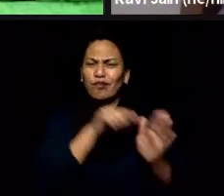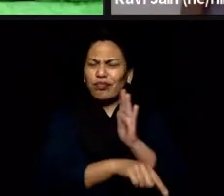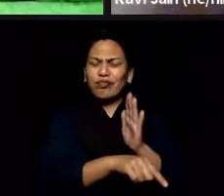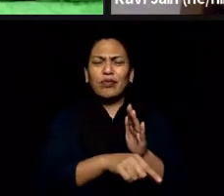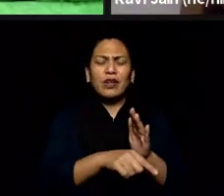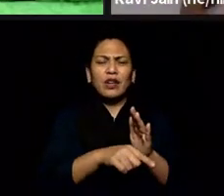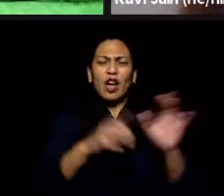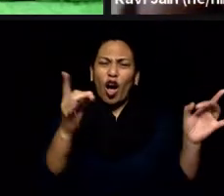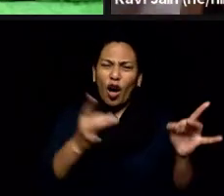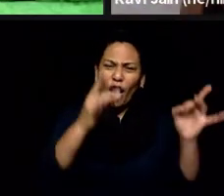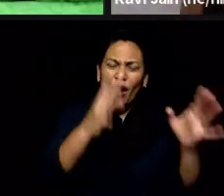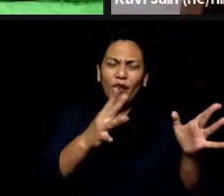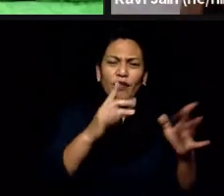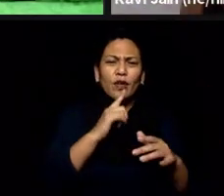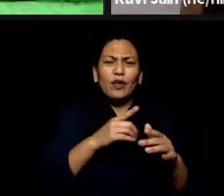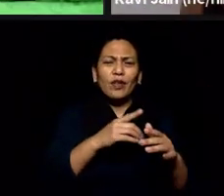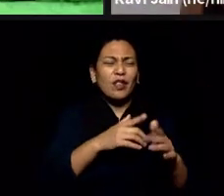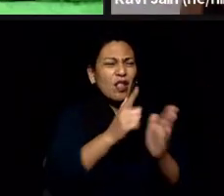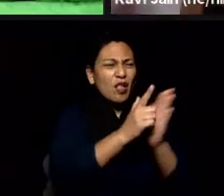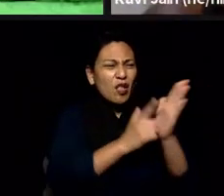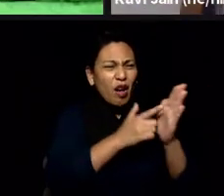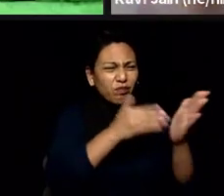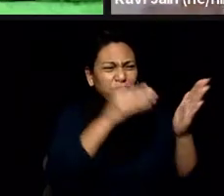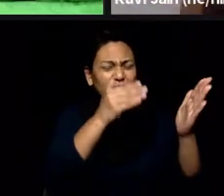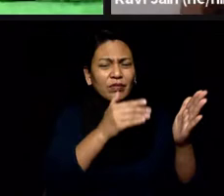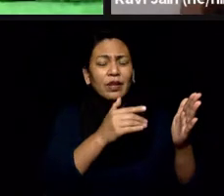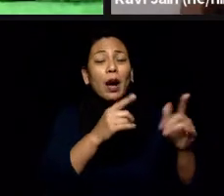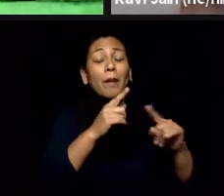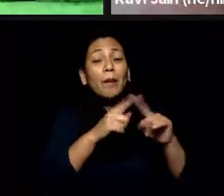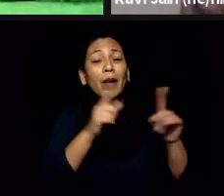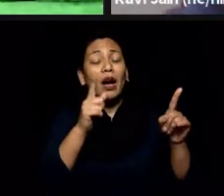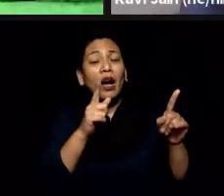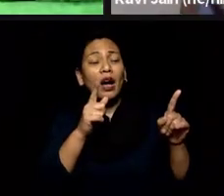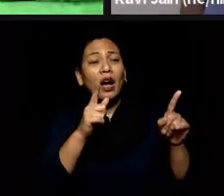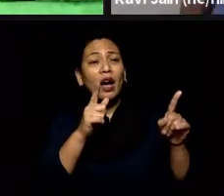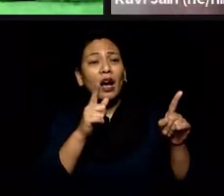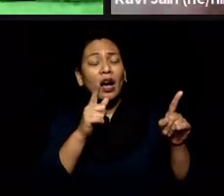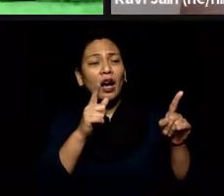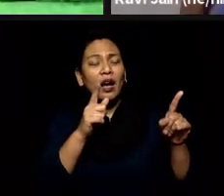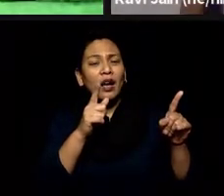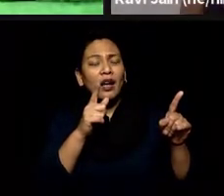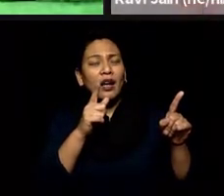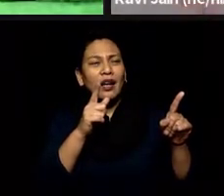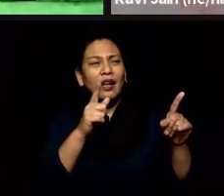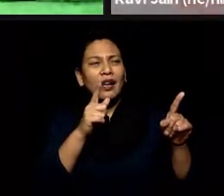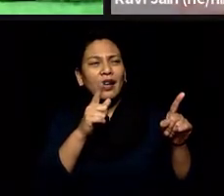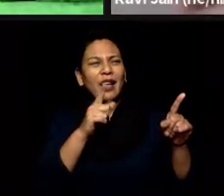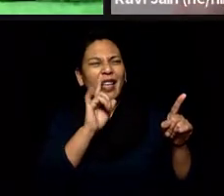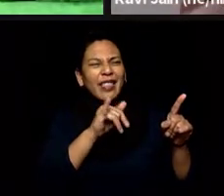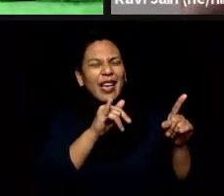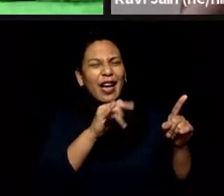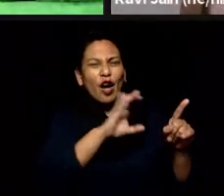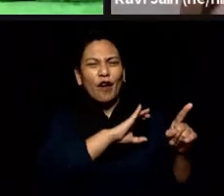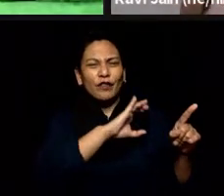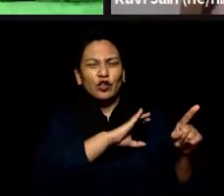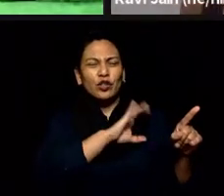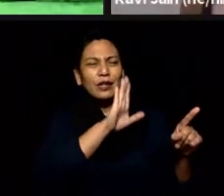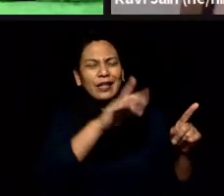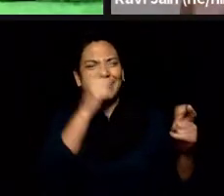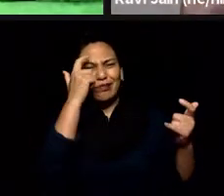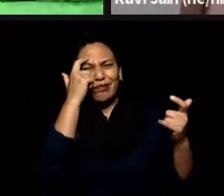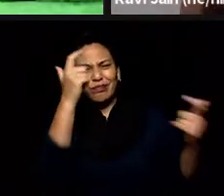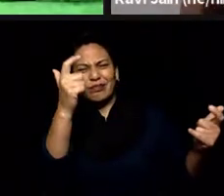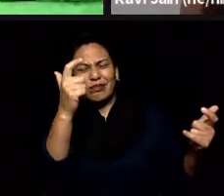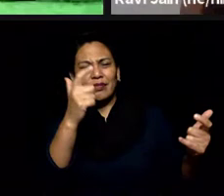vilified. It's horrible. It's against the law. But what they don't see is the officer's arrogance. It's what's in